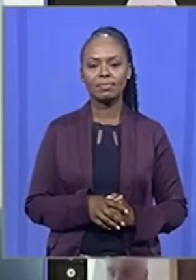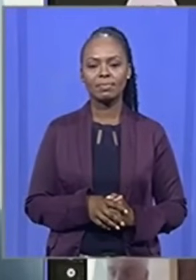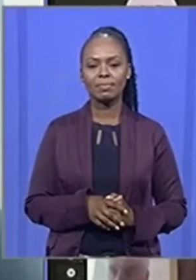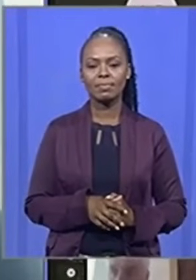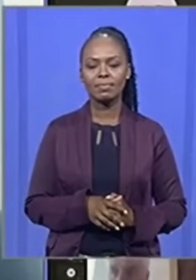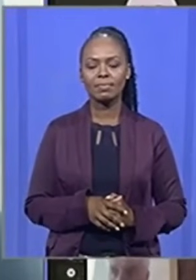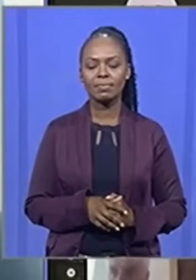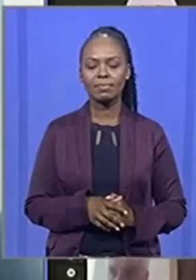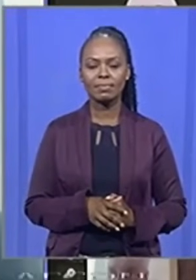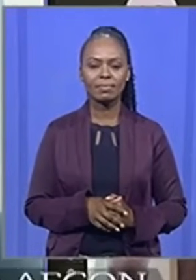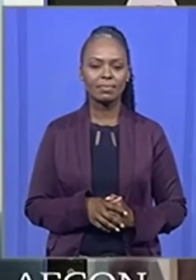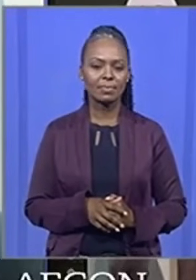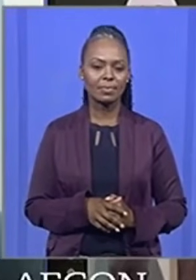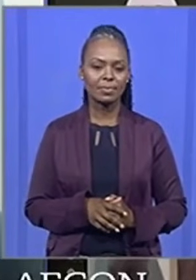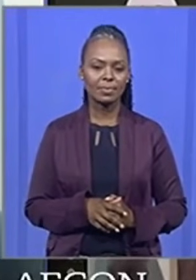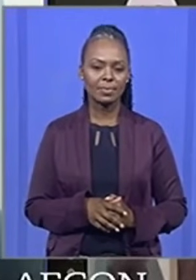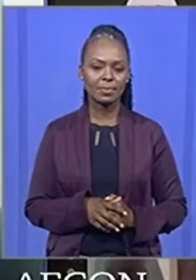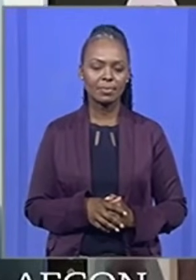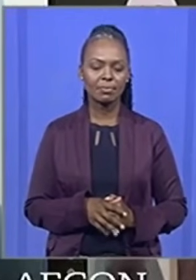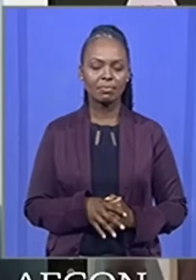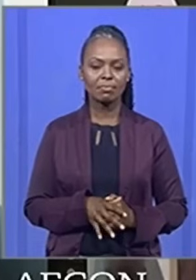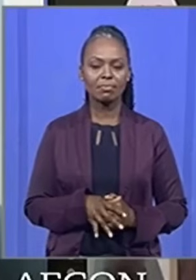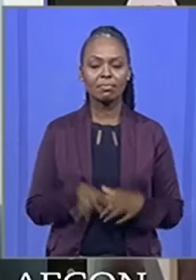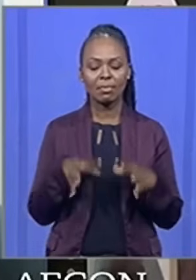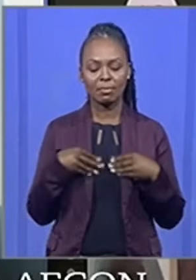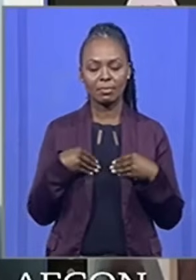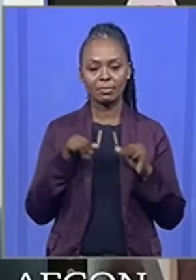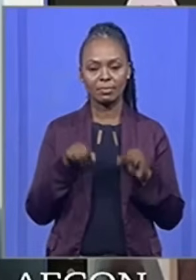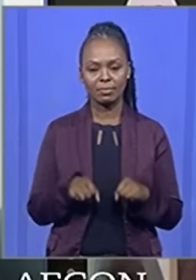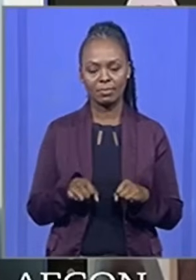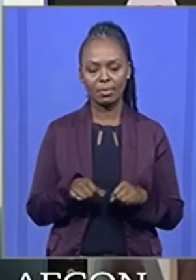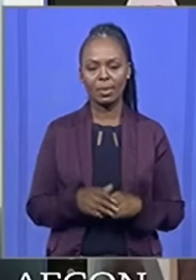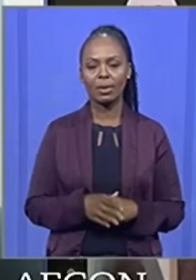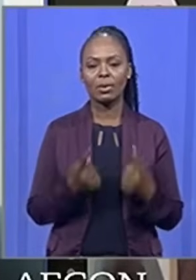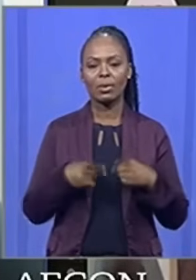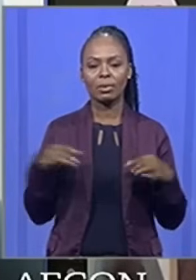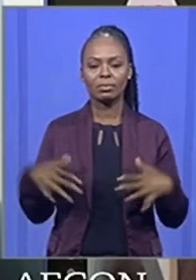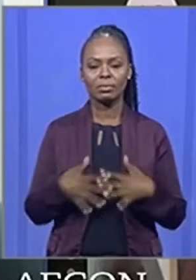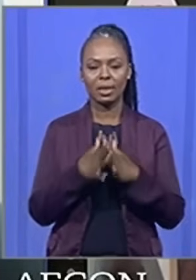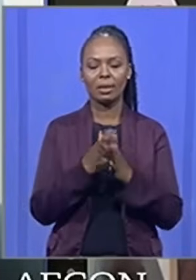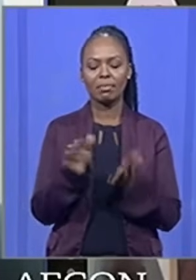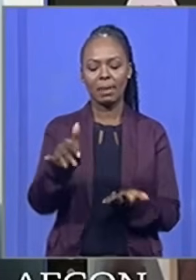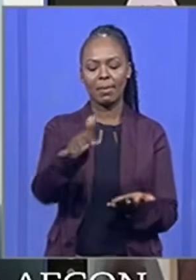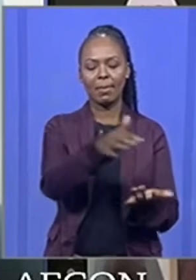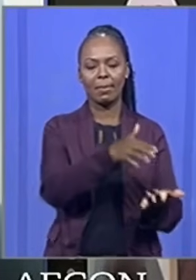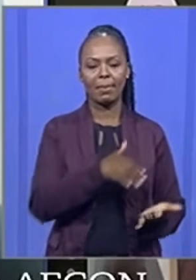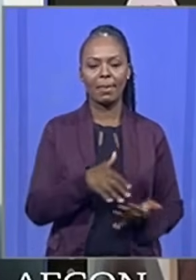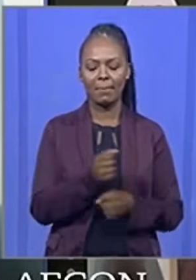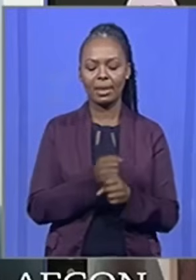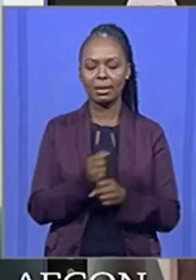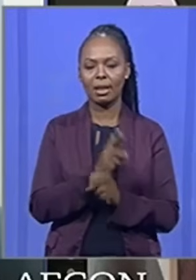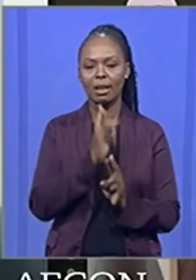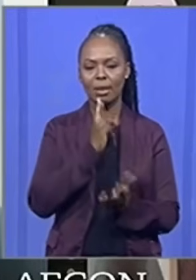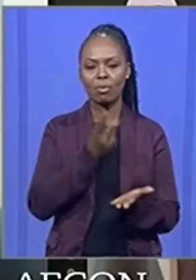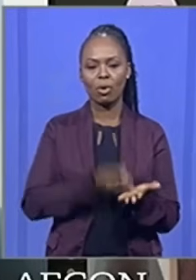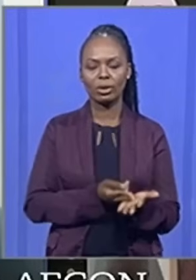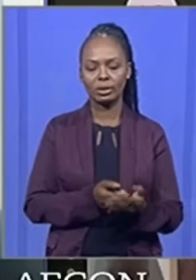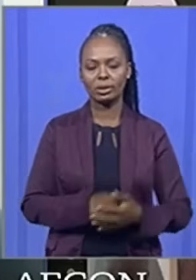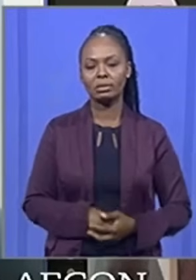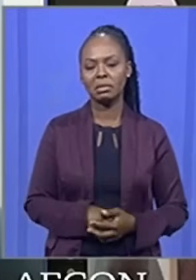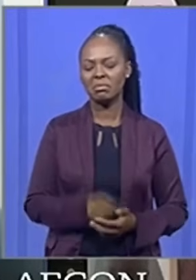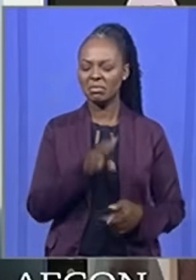Our doctor had contact with the doctor in Burnley, and I get a medical report that it was impossible,